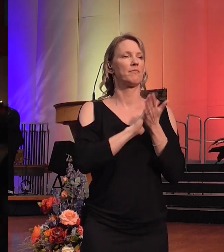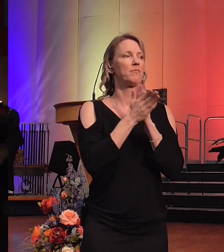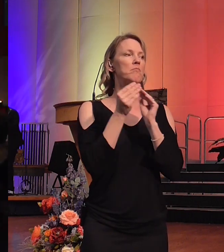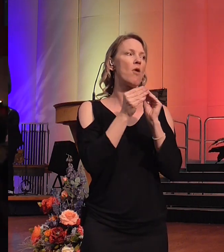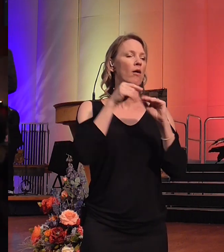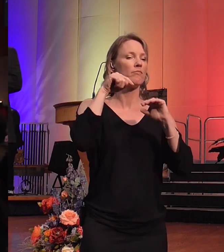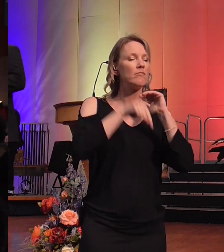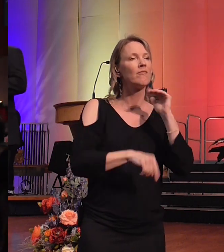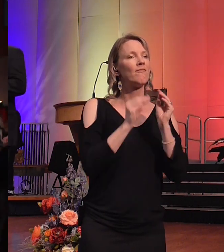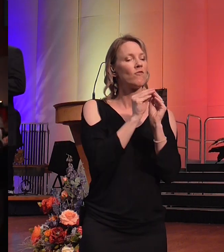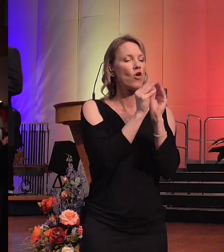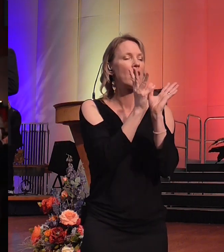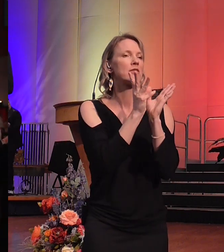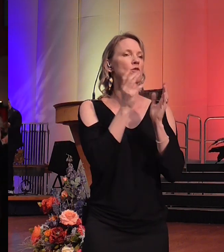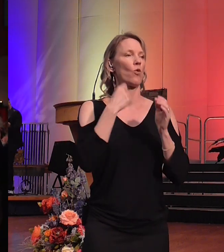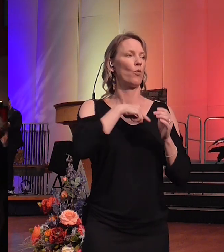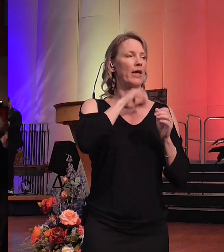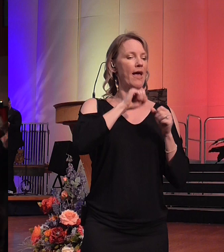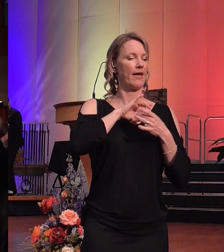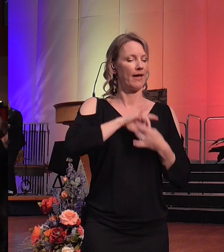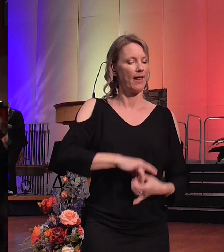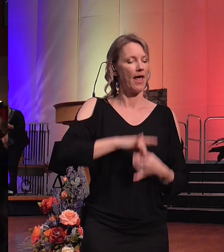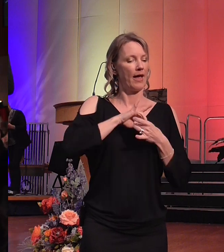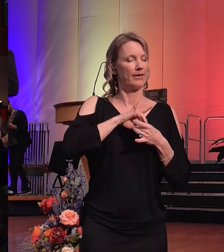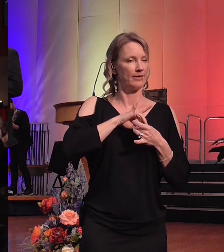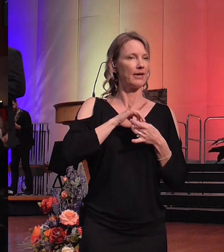florescence so that we may connect within to